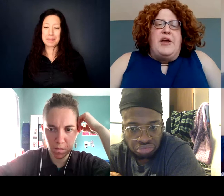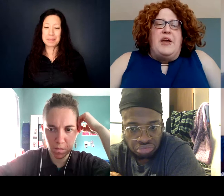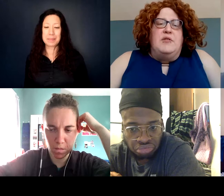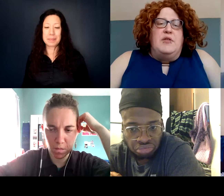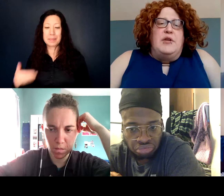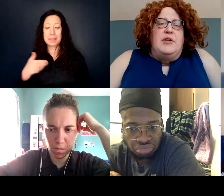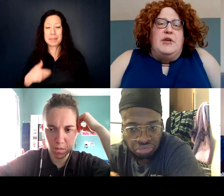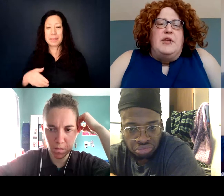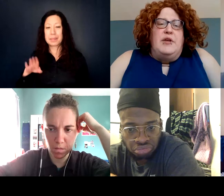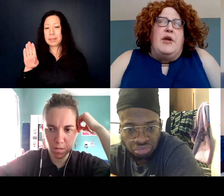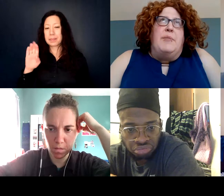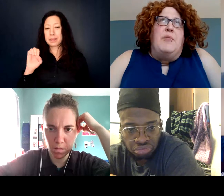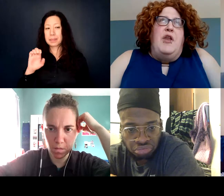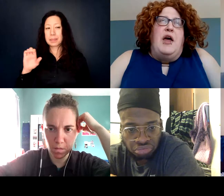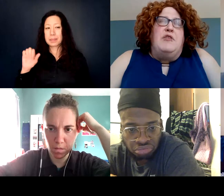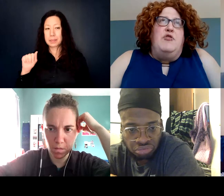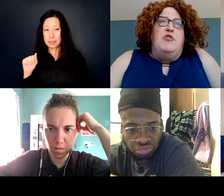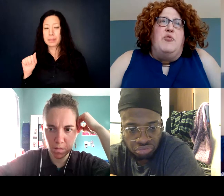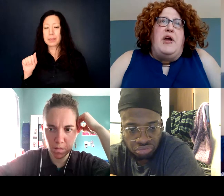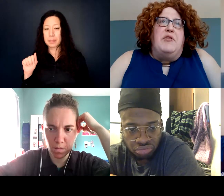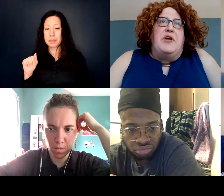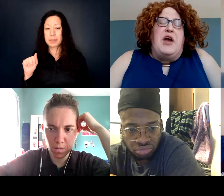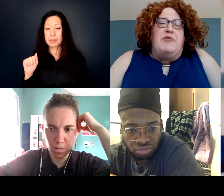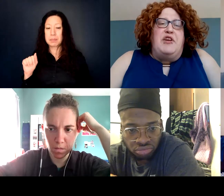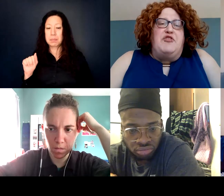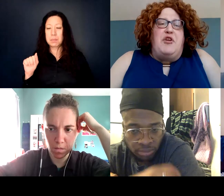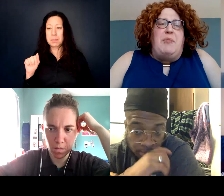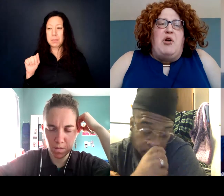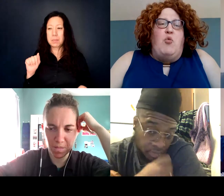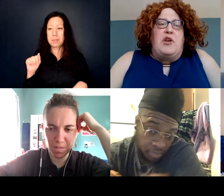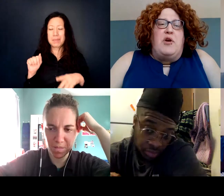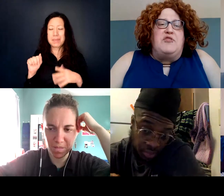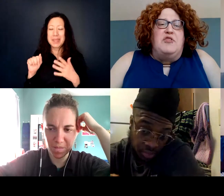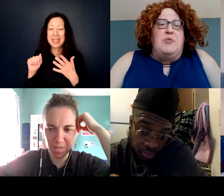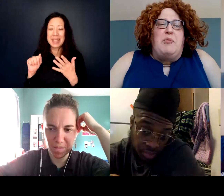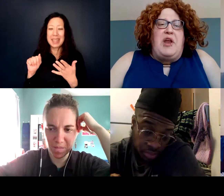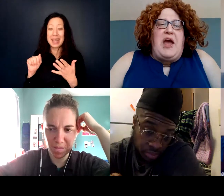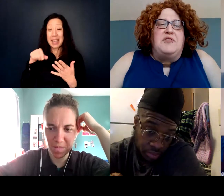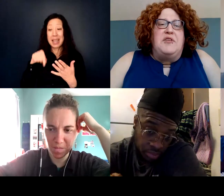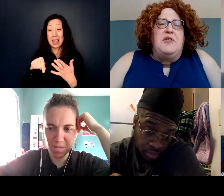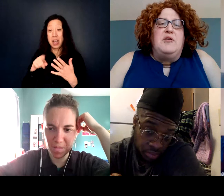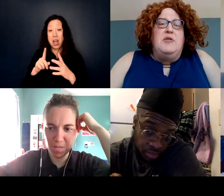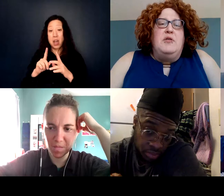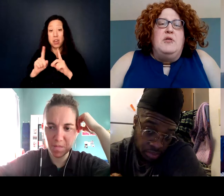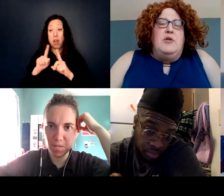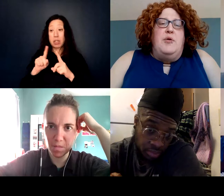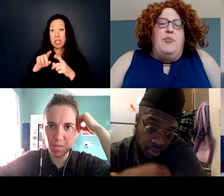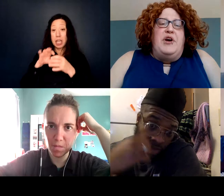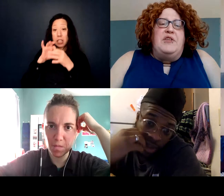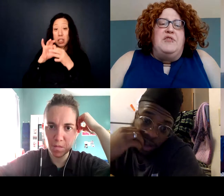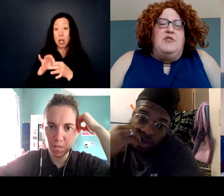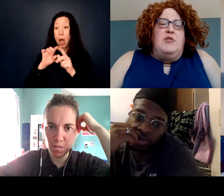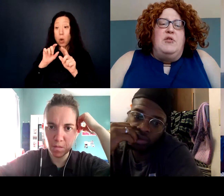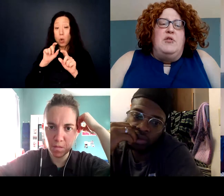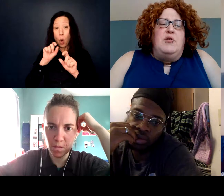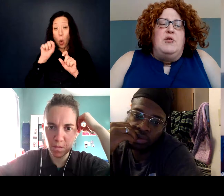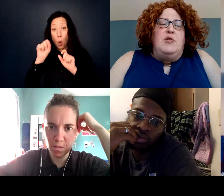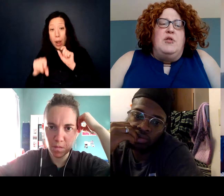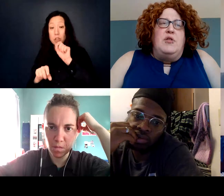This is Becca. Not to derail the conversation about what questions we would ask,